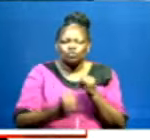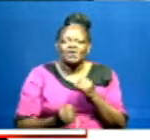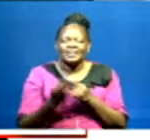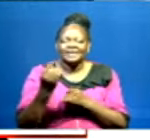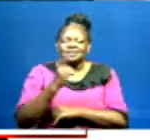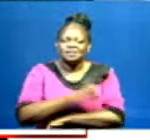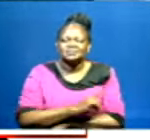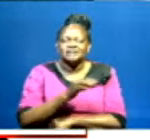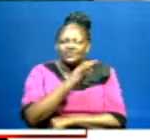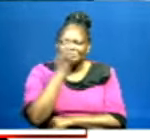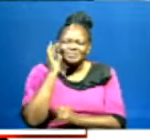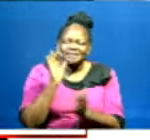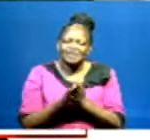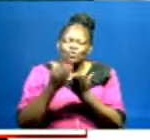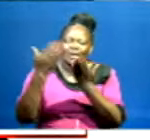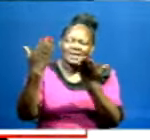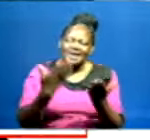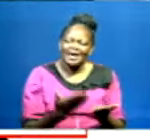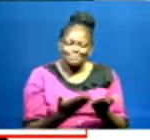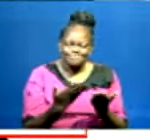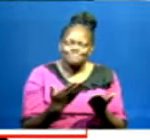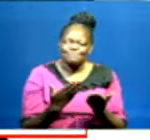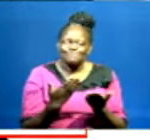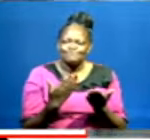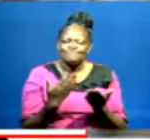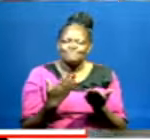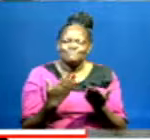fast and usher in the Idd Ul Fitr festival.